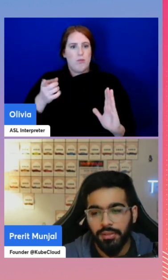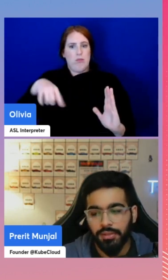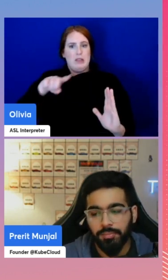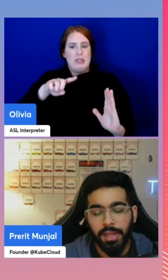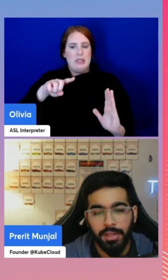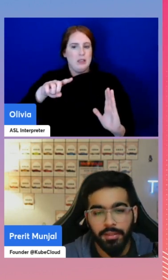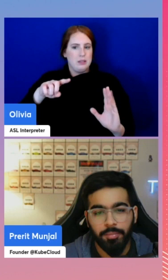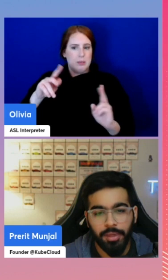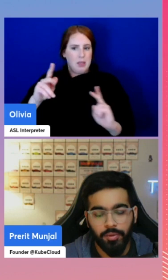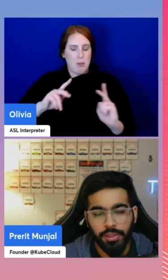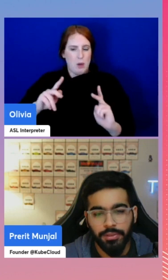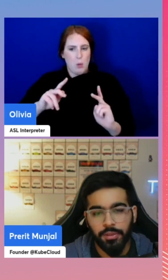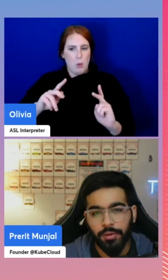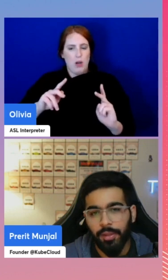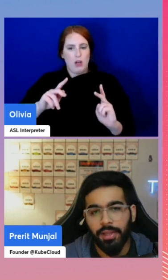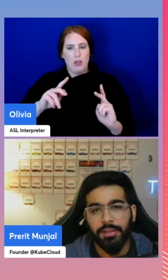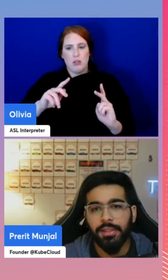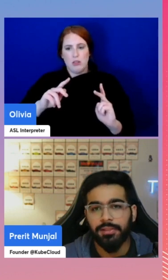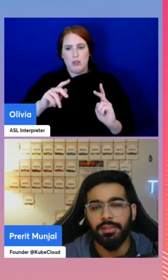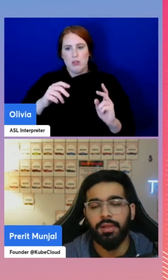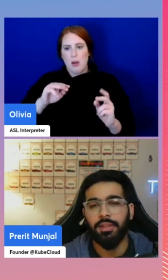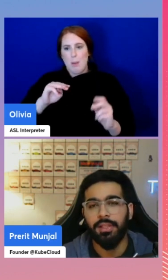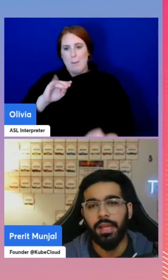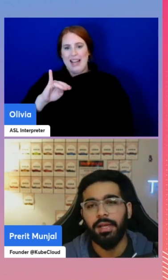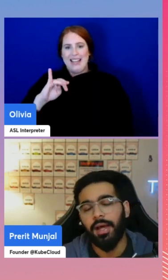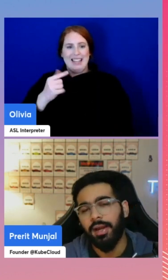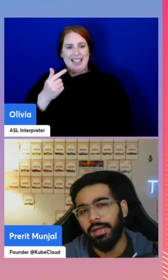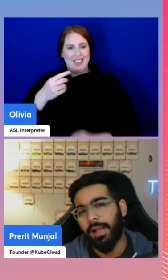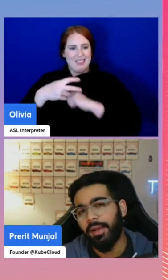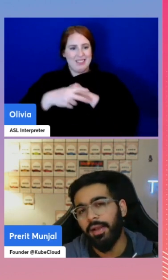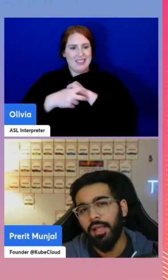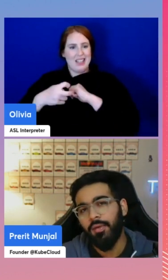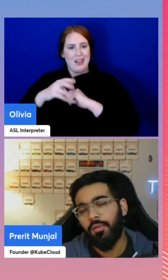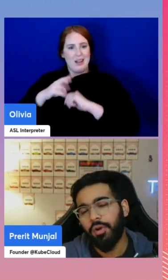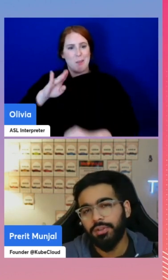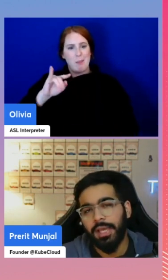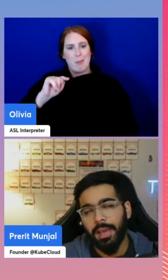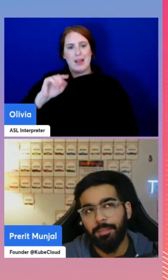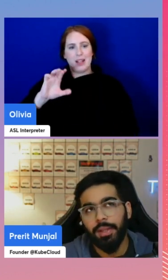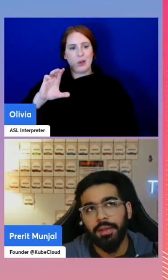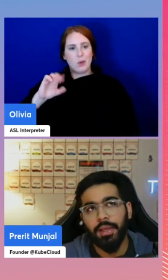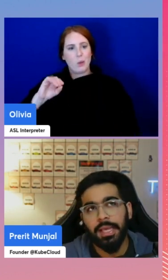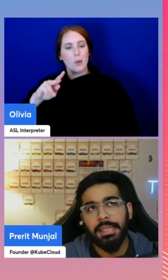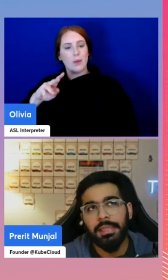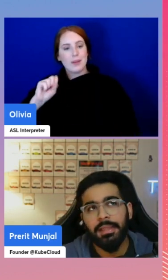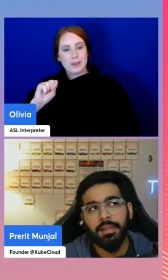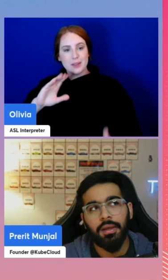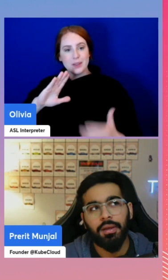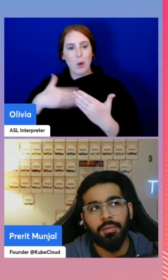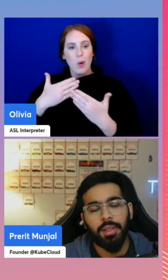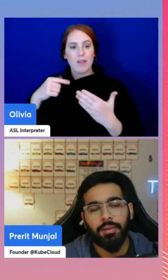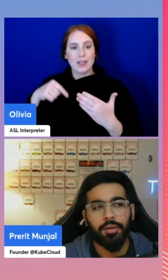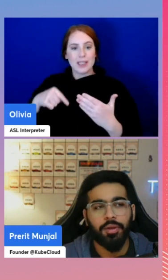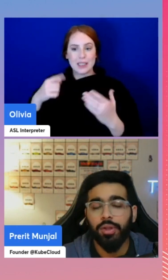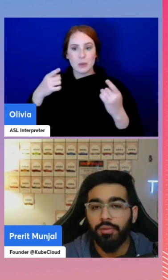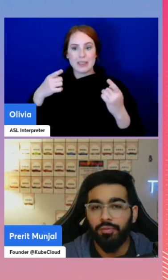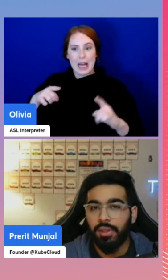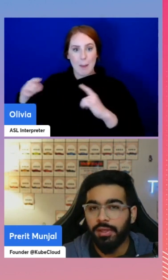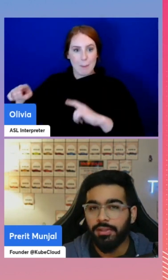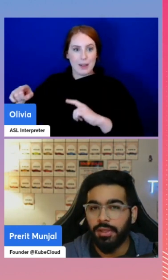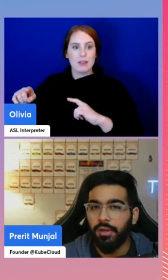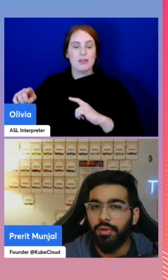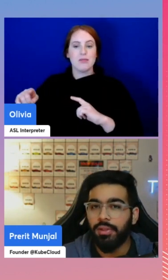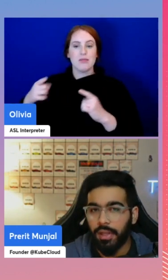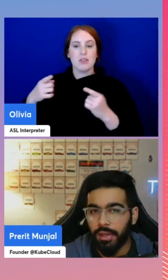were just mining the bitcoins. Okay, and this the entire attack was happening in during